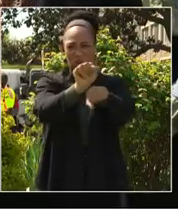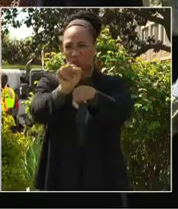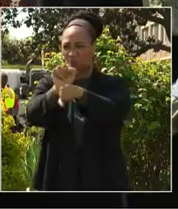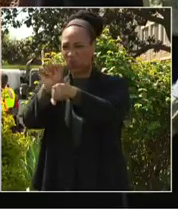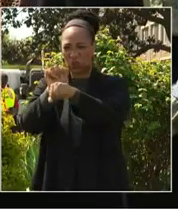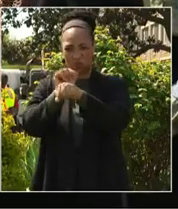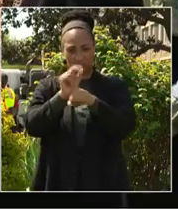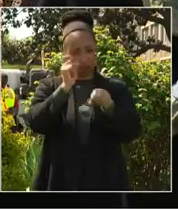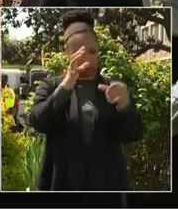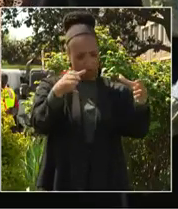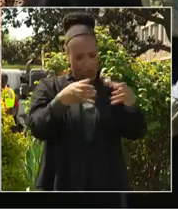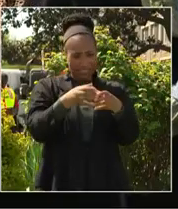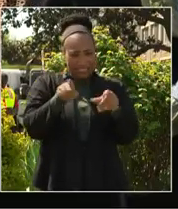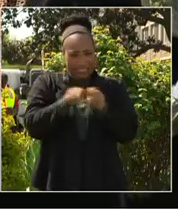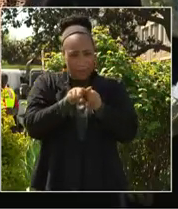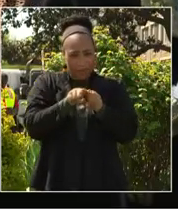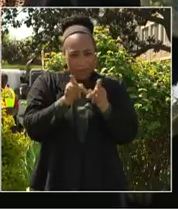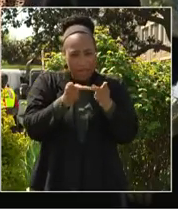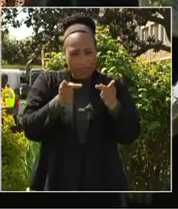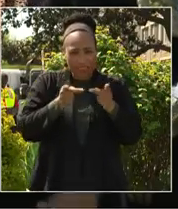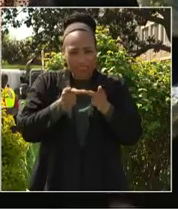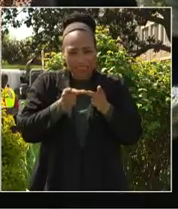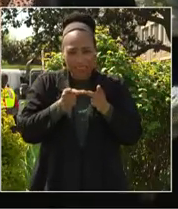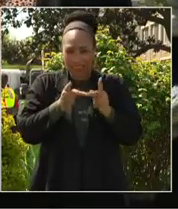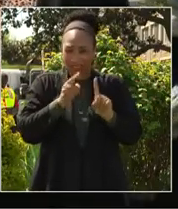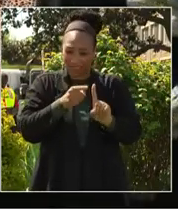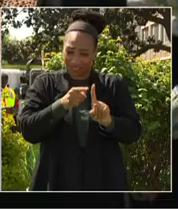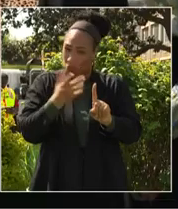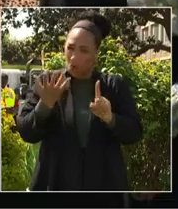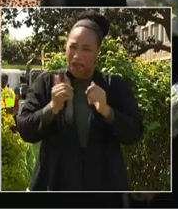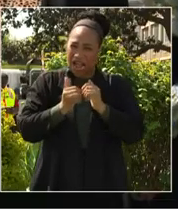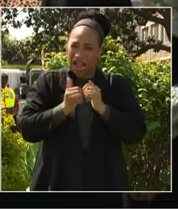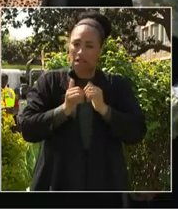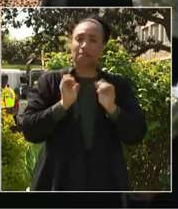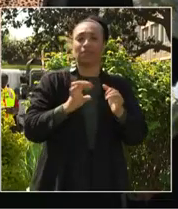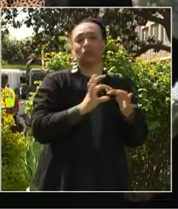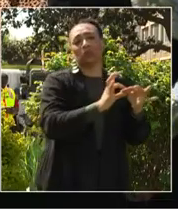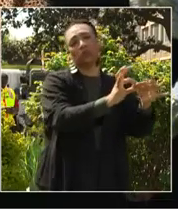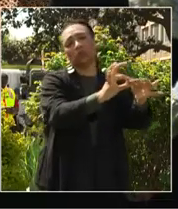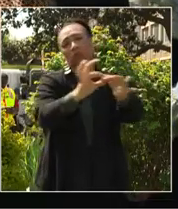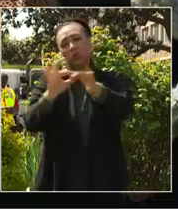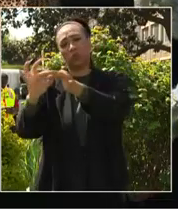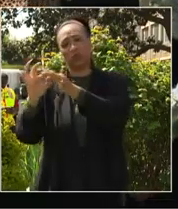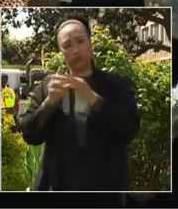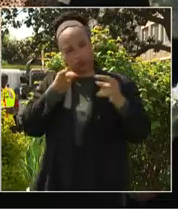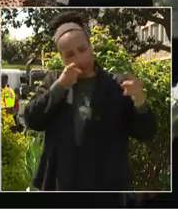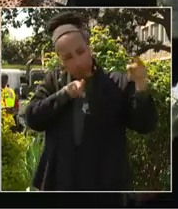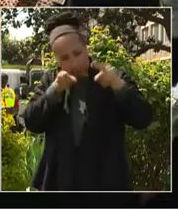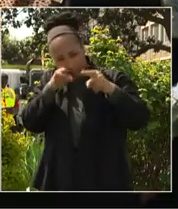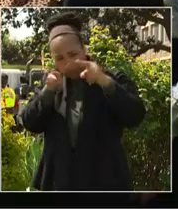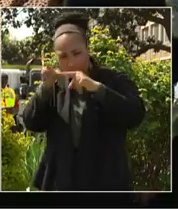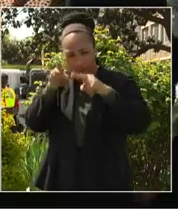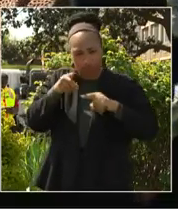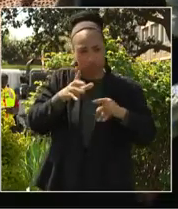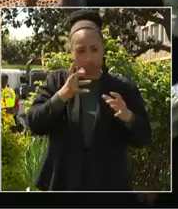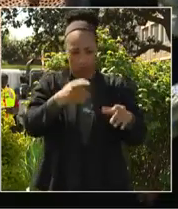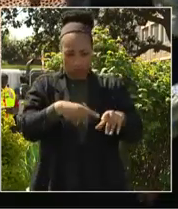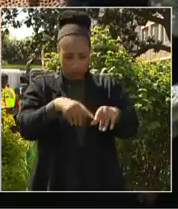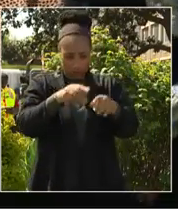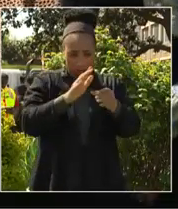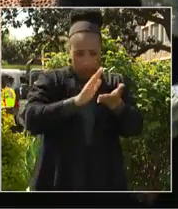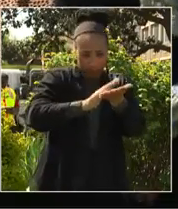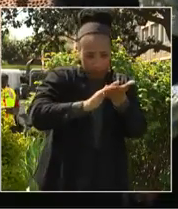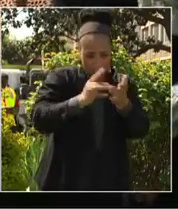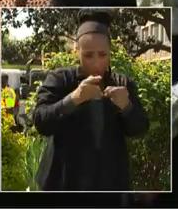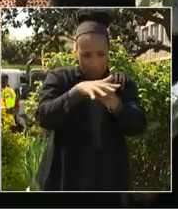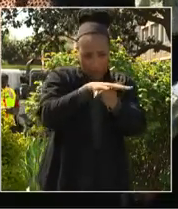so we can do dig once, restore once approach. That's the kind of forward-thinking, customer-first